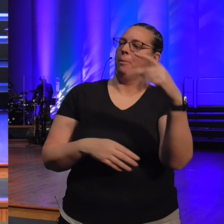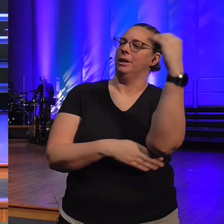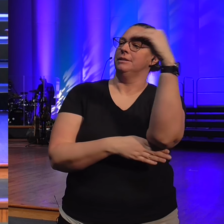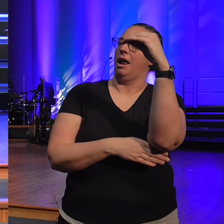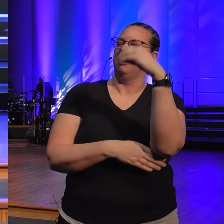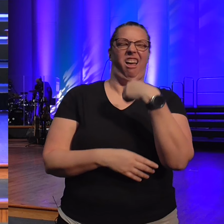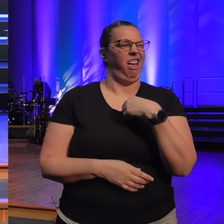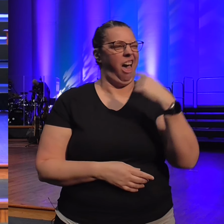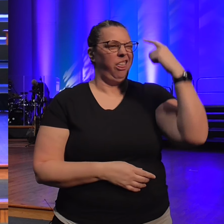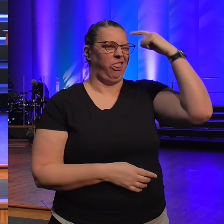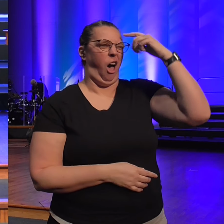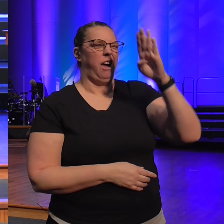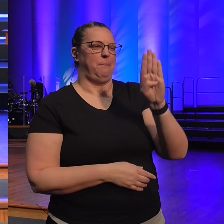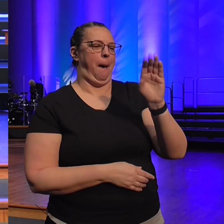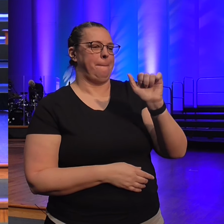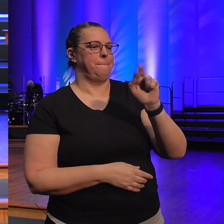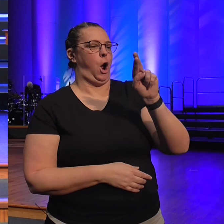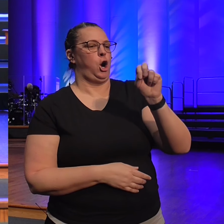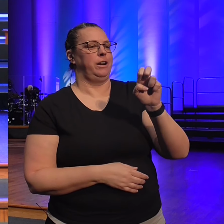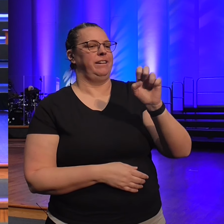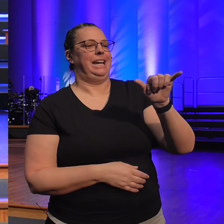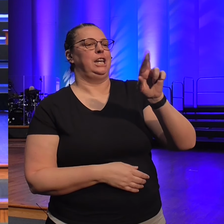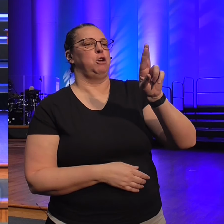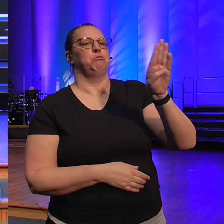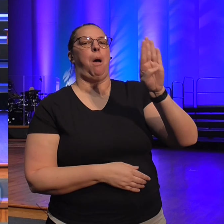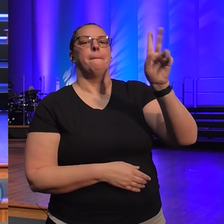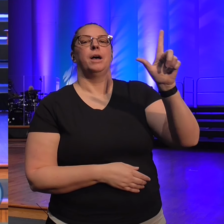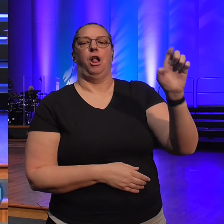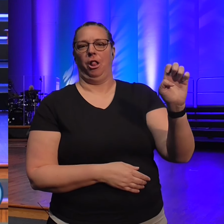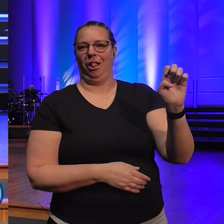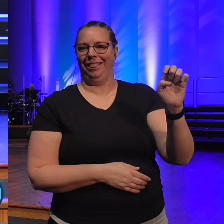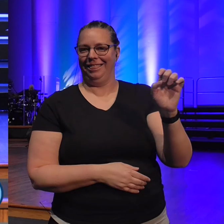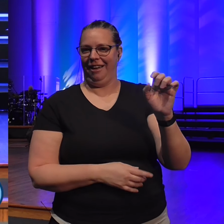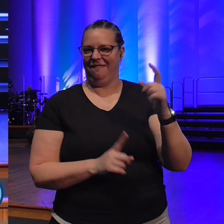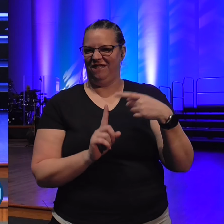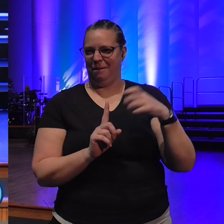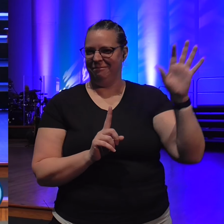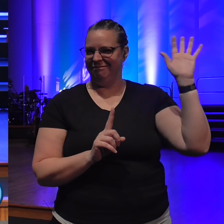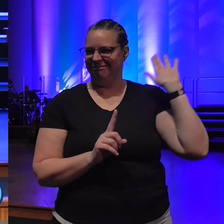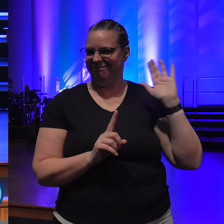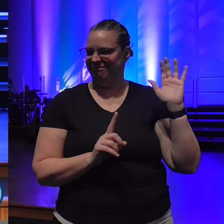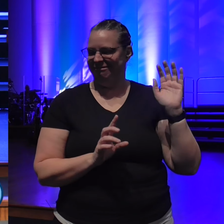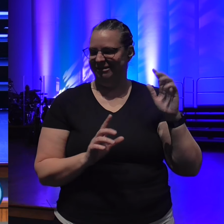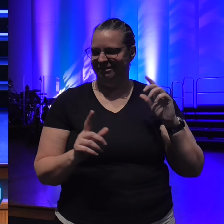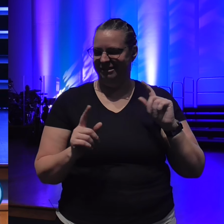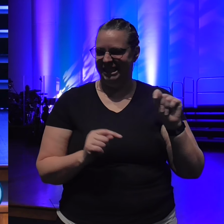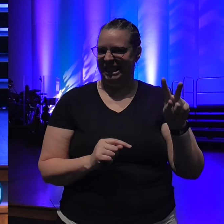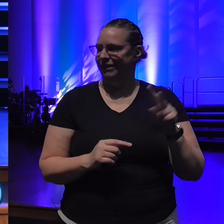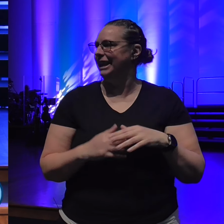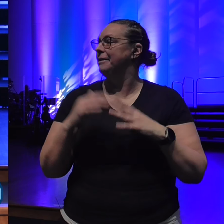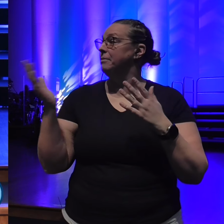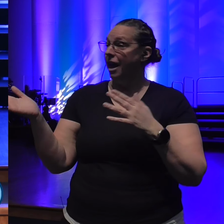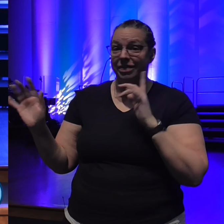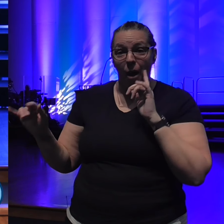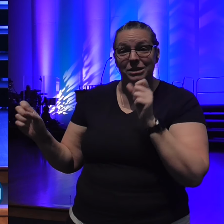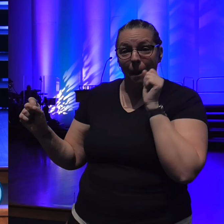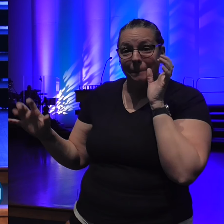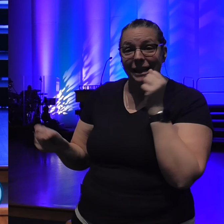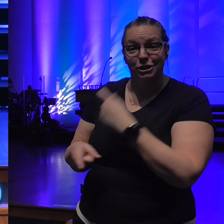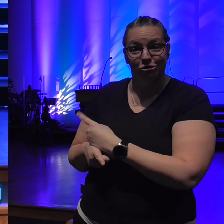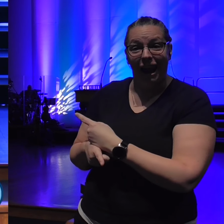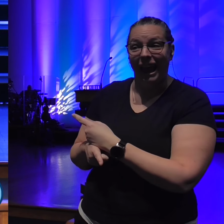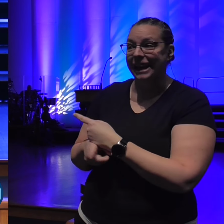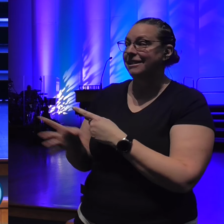Barney Rubble, actually. Okay. Yeah. There's a lot of wisdom Lots in of Barney Rubble, Barneys. too. Yeah. Hey, thanks for being here. Wasn't that amazing, though? Wasn't that?